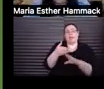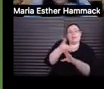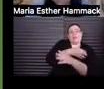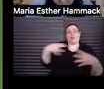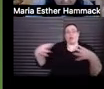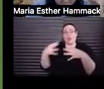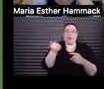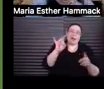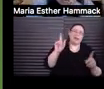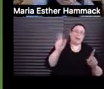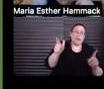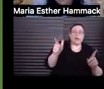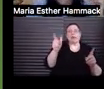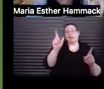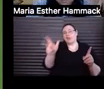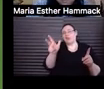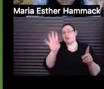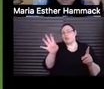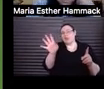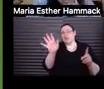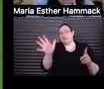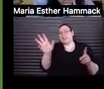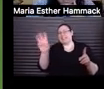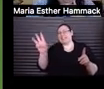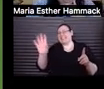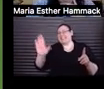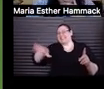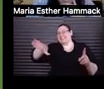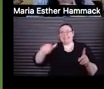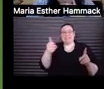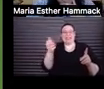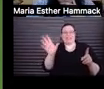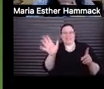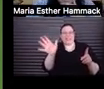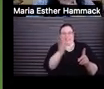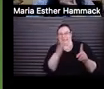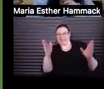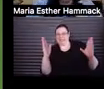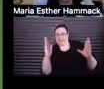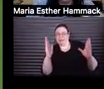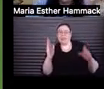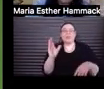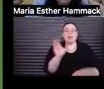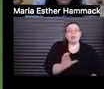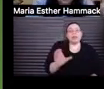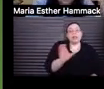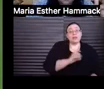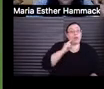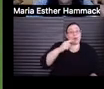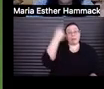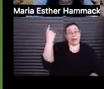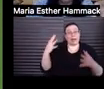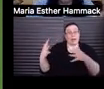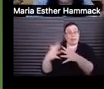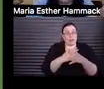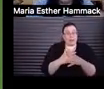40s, 50s, and 60s, well, 50s, you know, as I will mention in a few minutes, citizenship for Black Americans